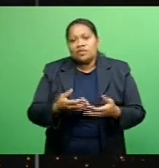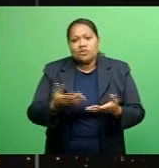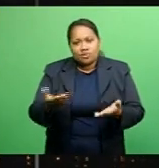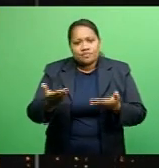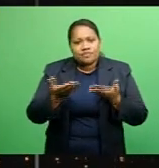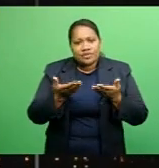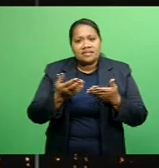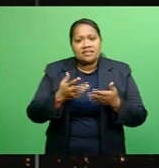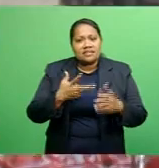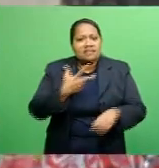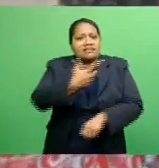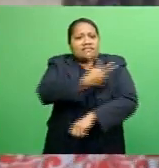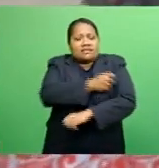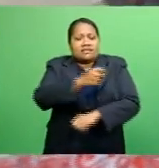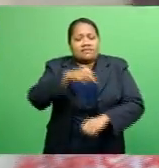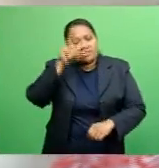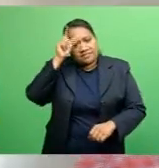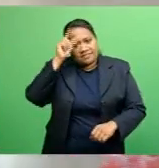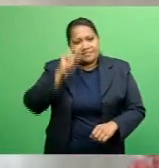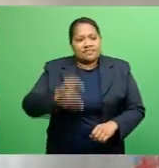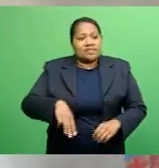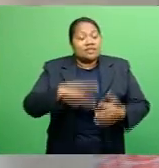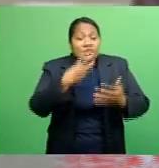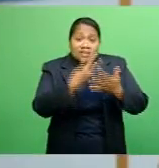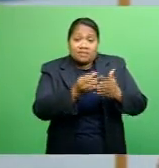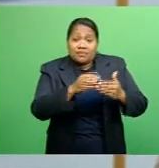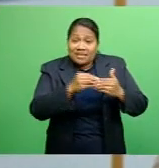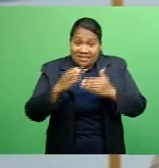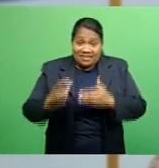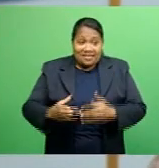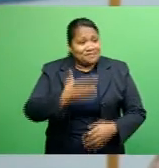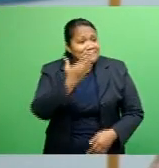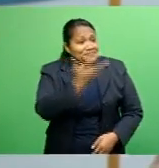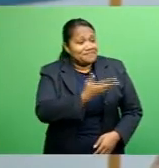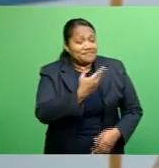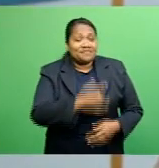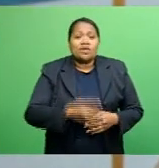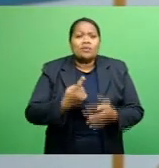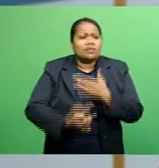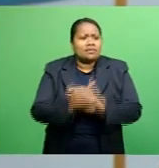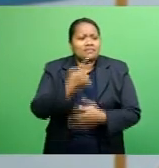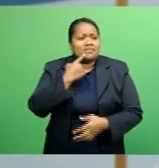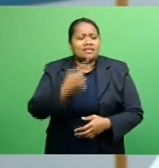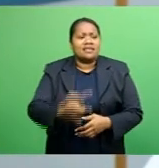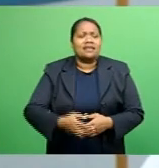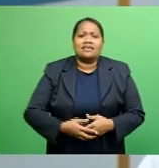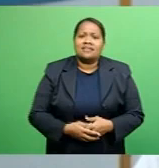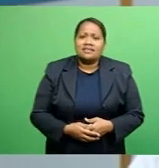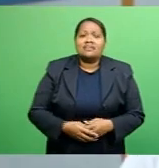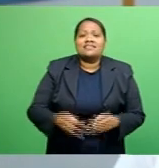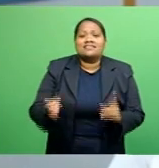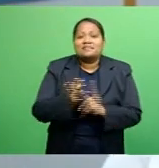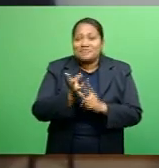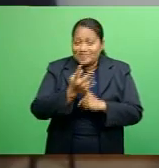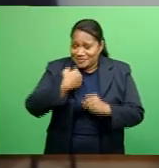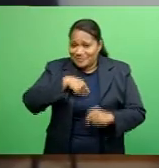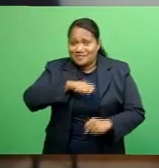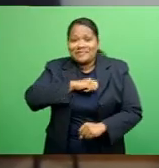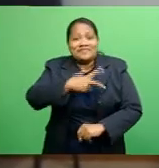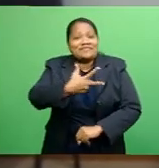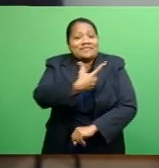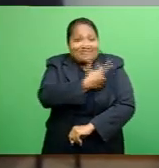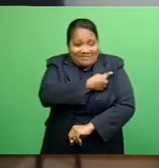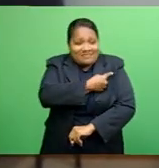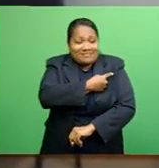AstraZeneca vaccine for Fijians. SODELPA leader William Ngavoka says it's crucial for us to take the jabs, as it